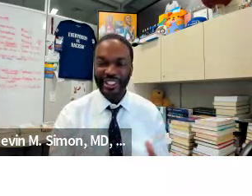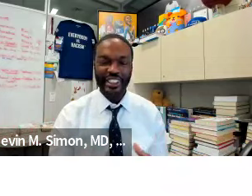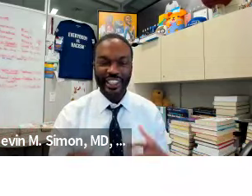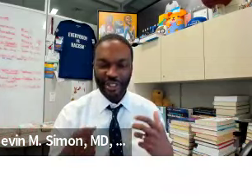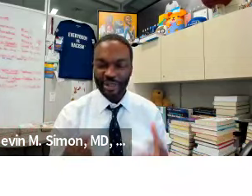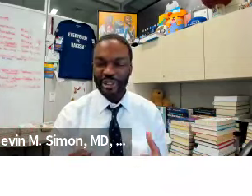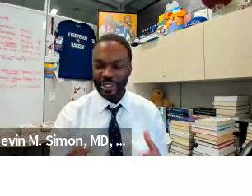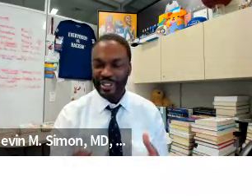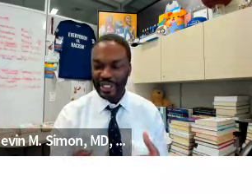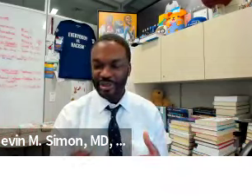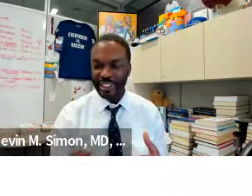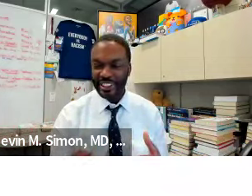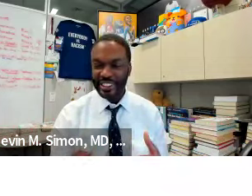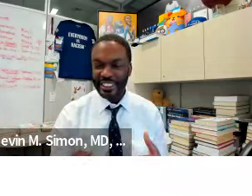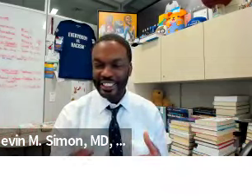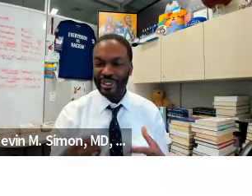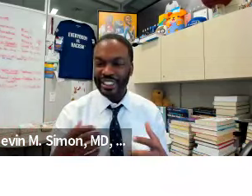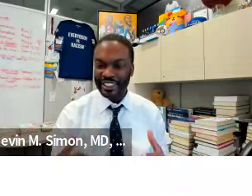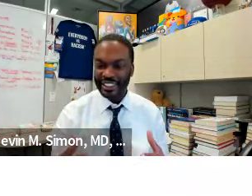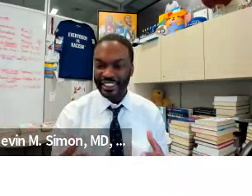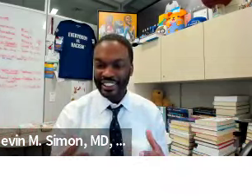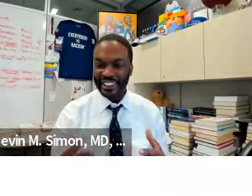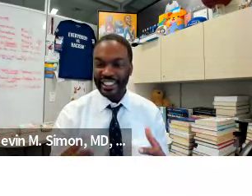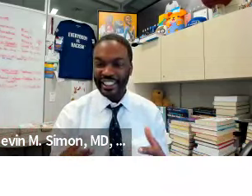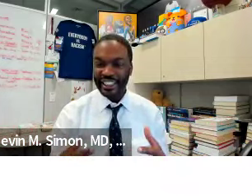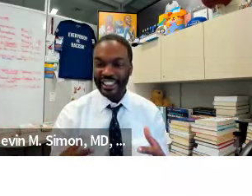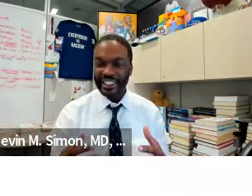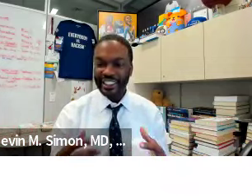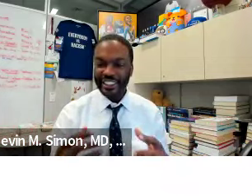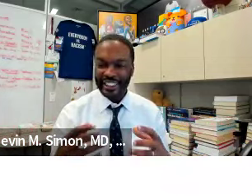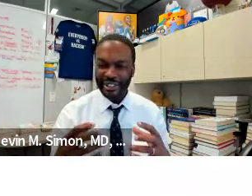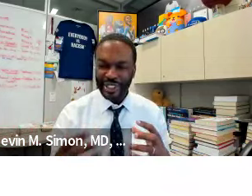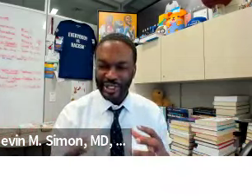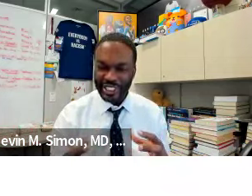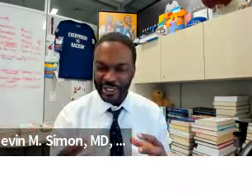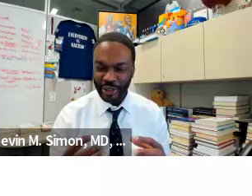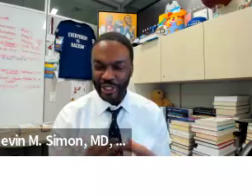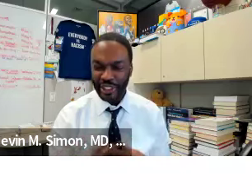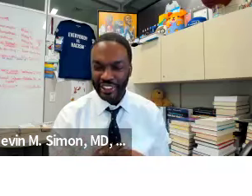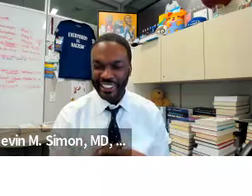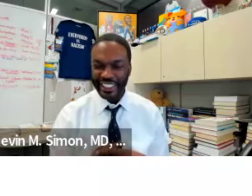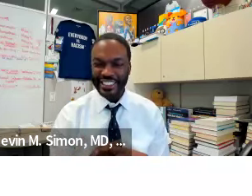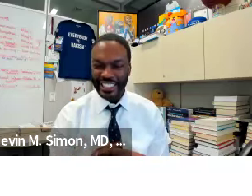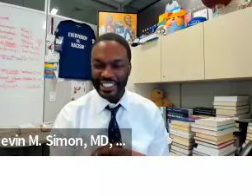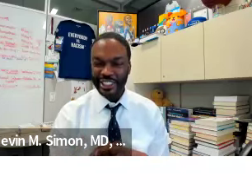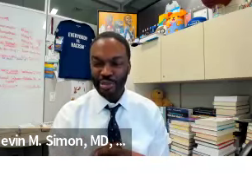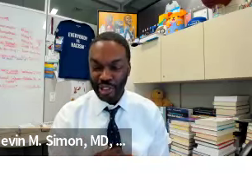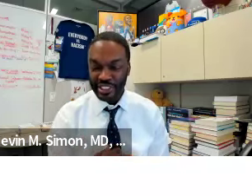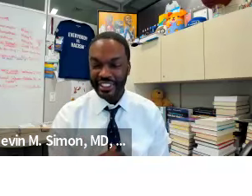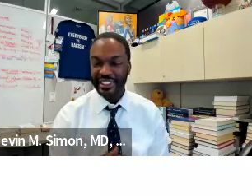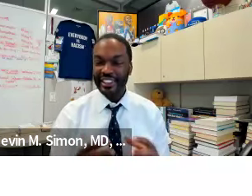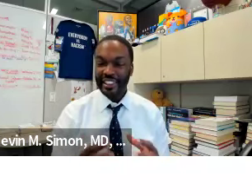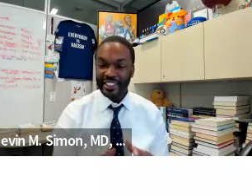off the game. Now, I'm going to be frustrated by this in the beginning. And that frustration is what we call